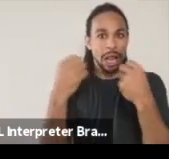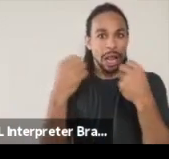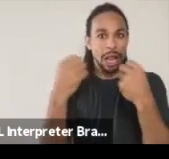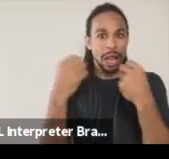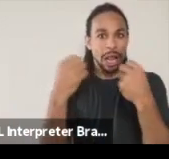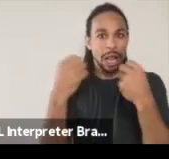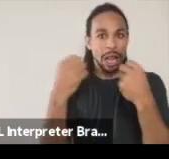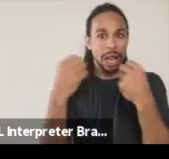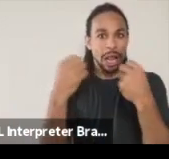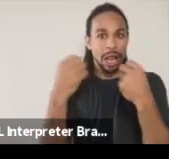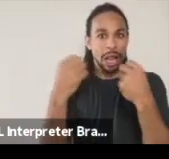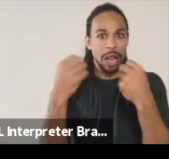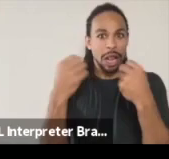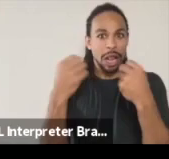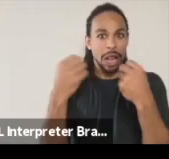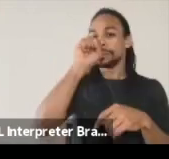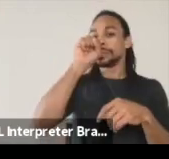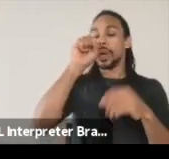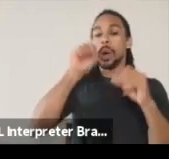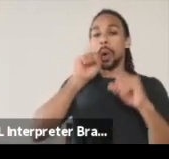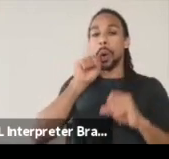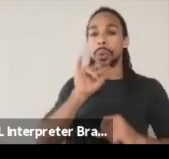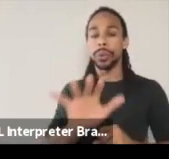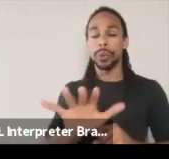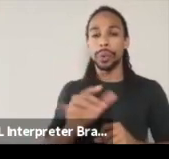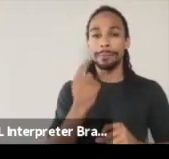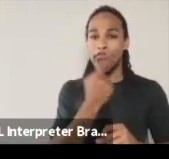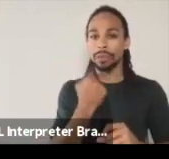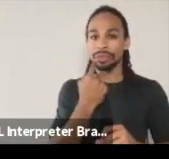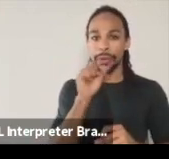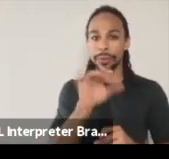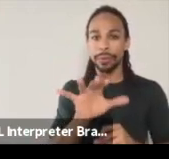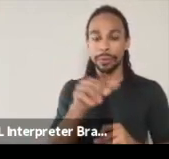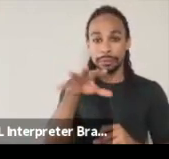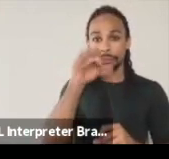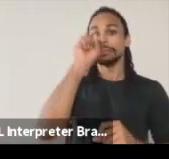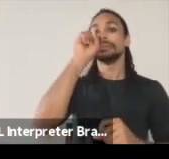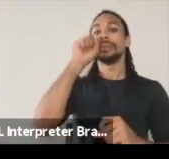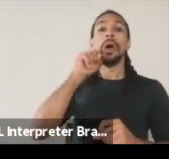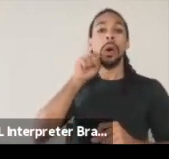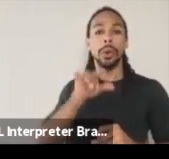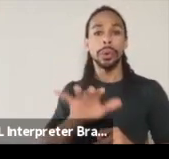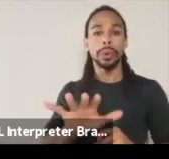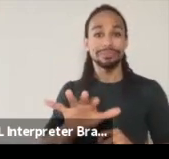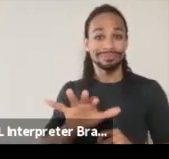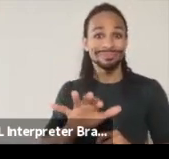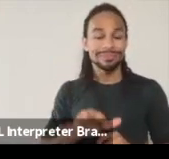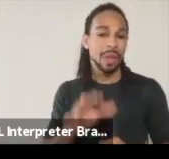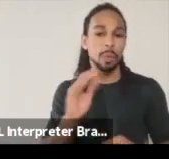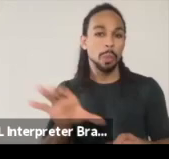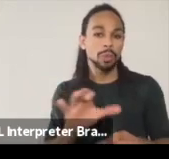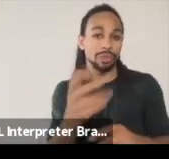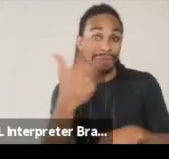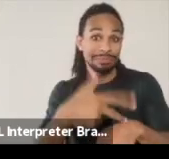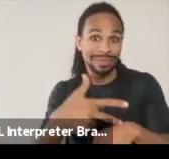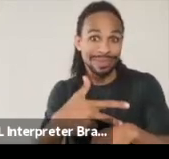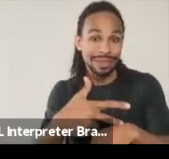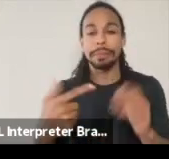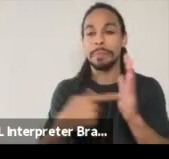mouth. And we're going to do that together three times. And I will model for you once so that it goes like this.